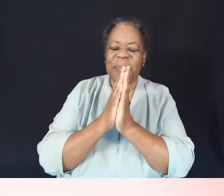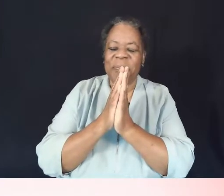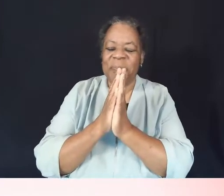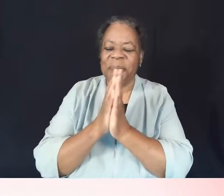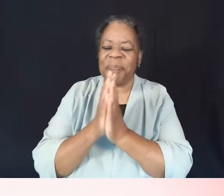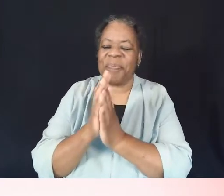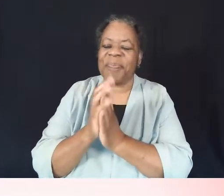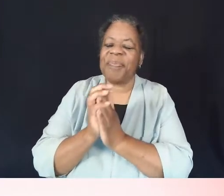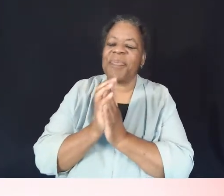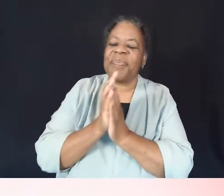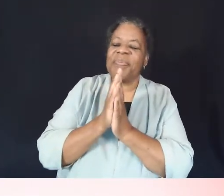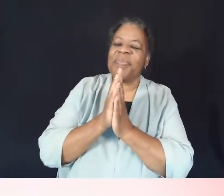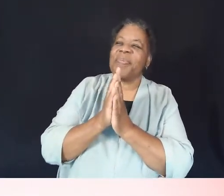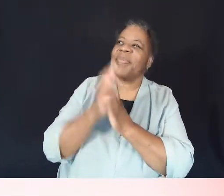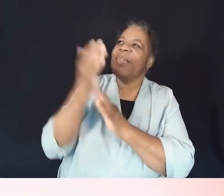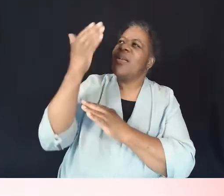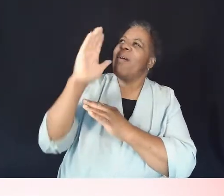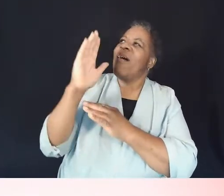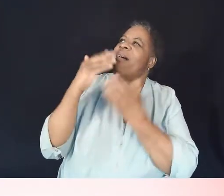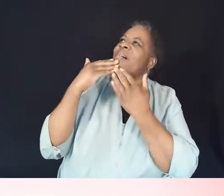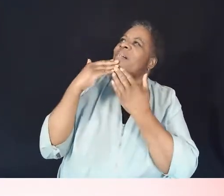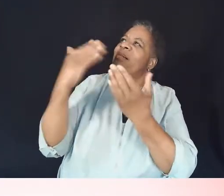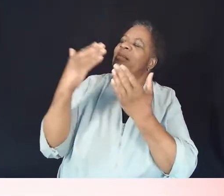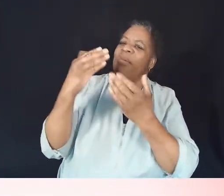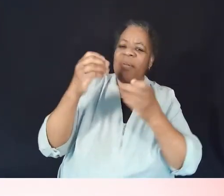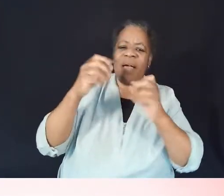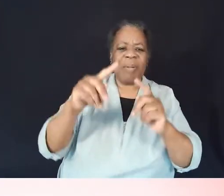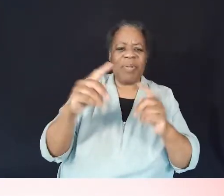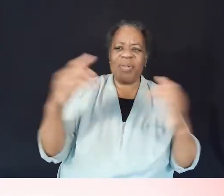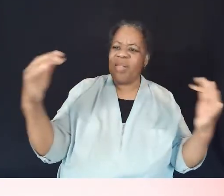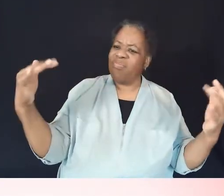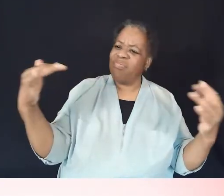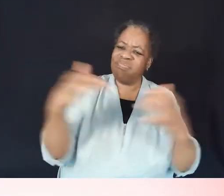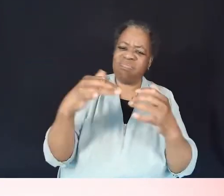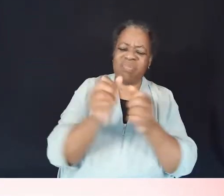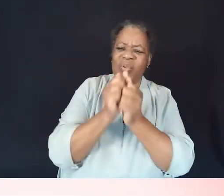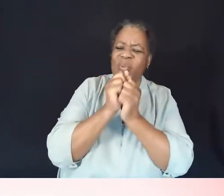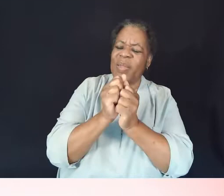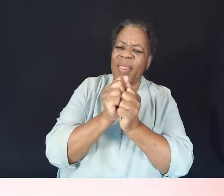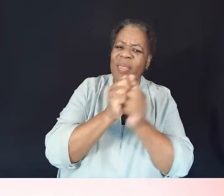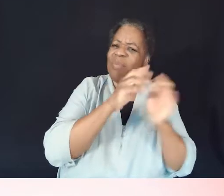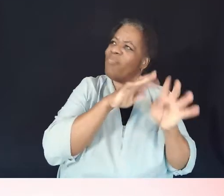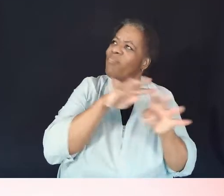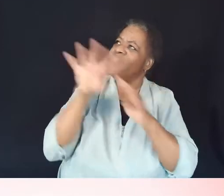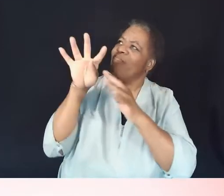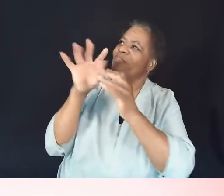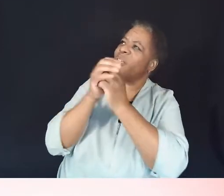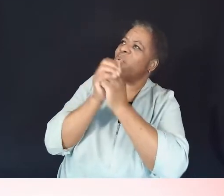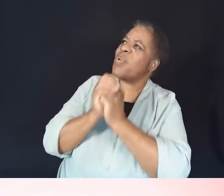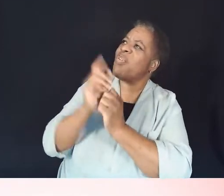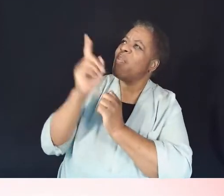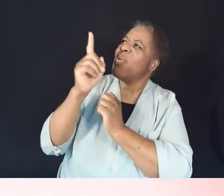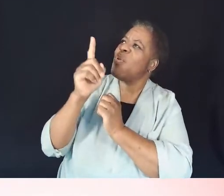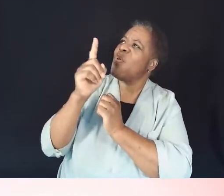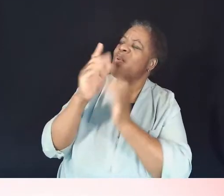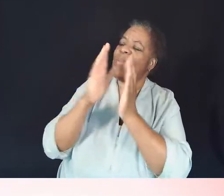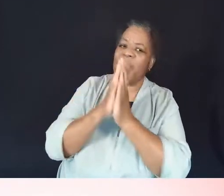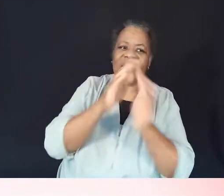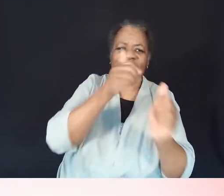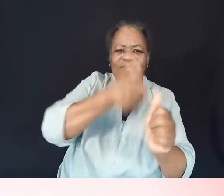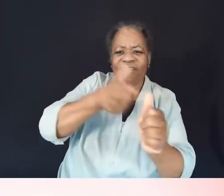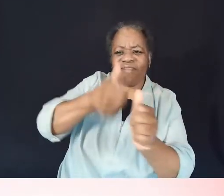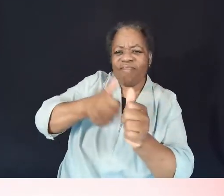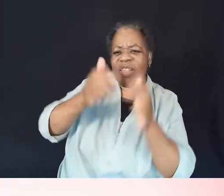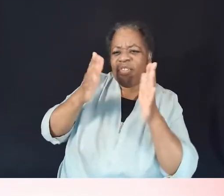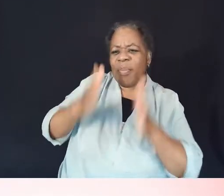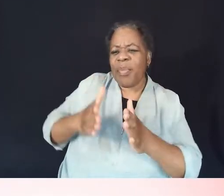God, we thank you for this opportunity to come together and worship you today. I pray that each person joining us today would feel your